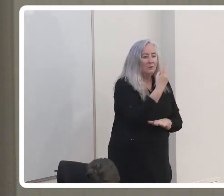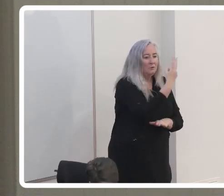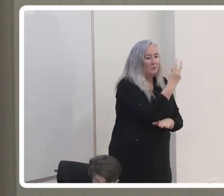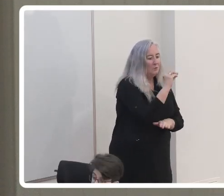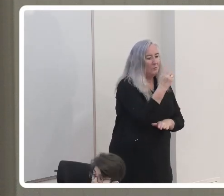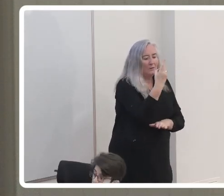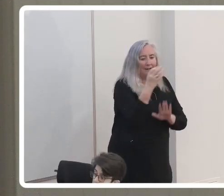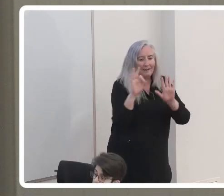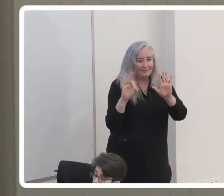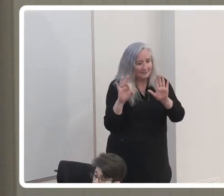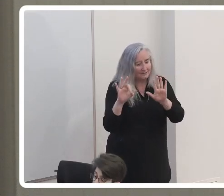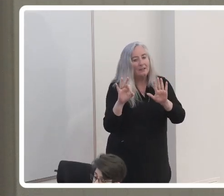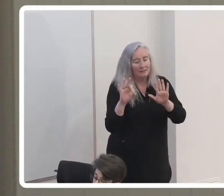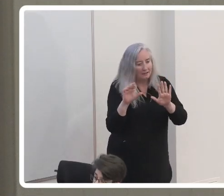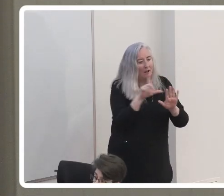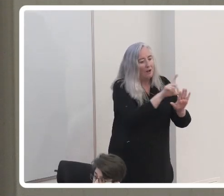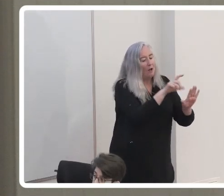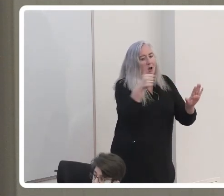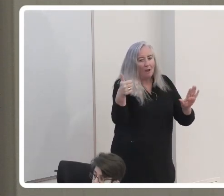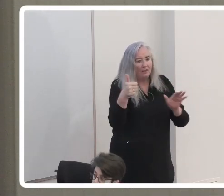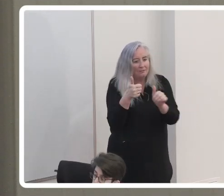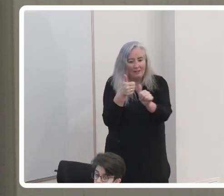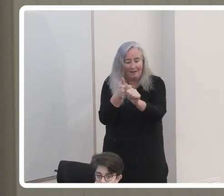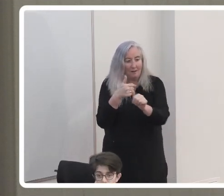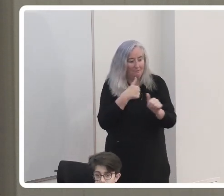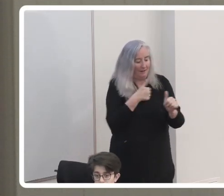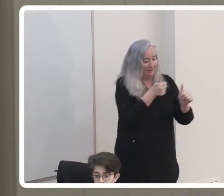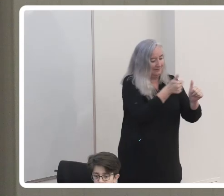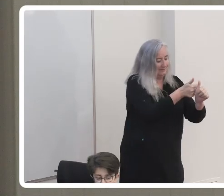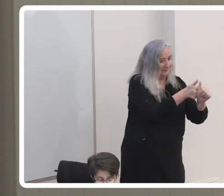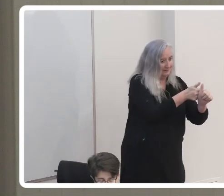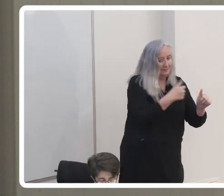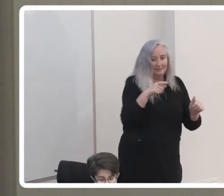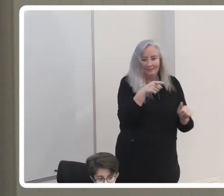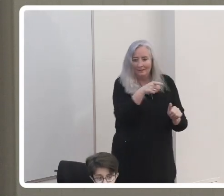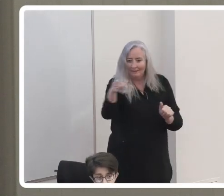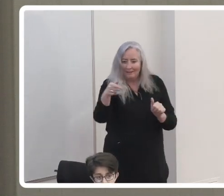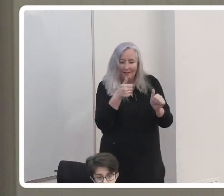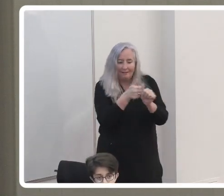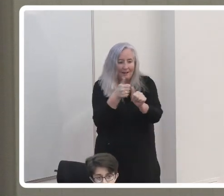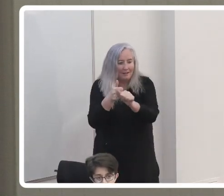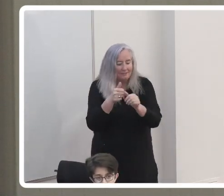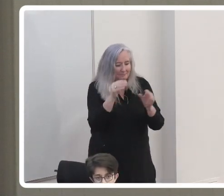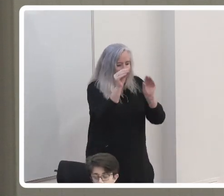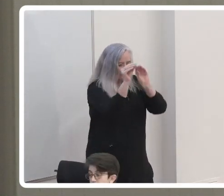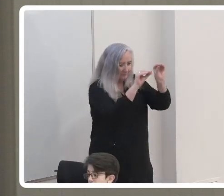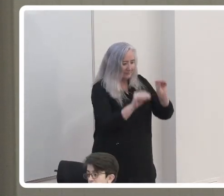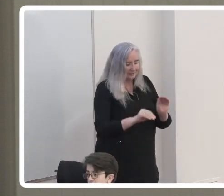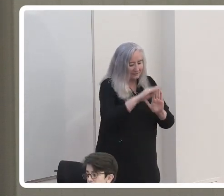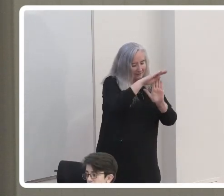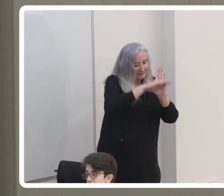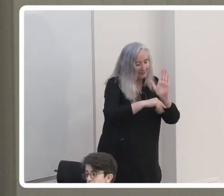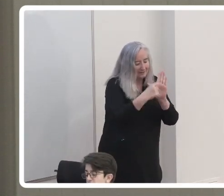when alongside other Polish disability advocates and our allies, we developed an effective strategy addressing the